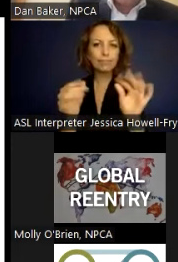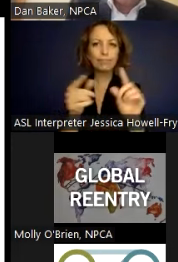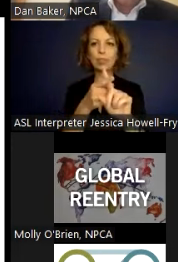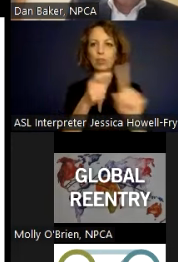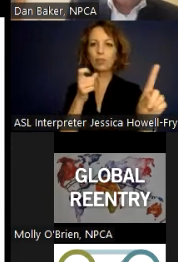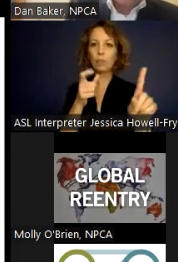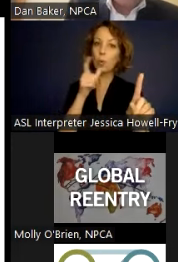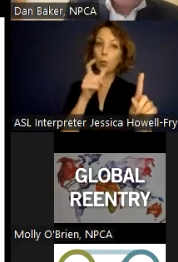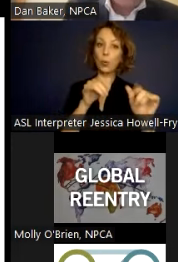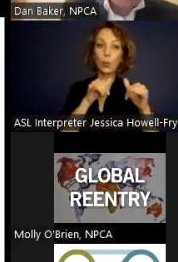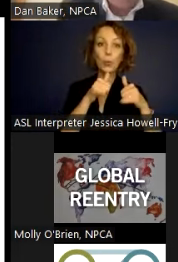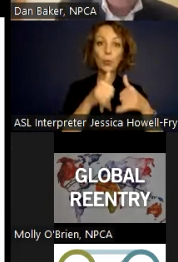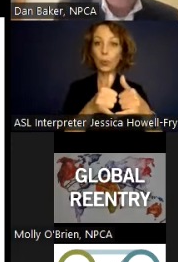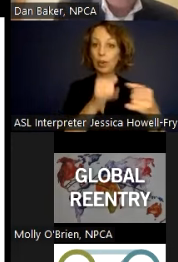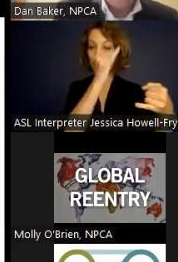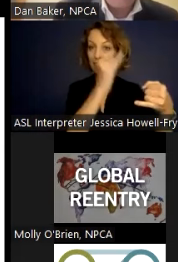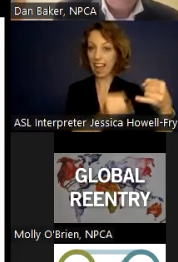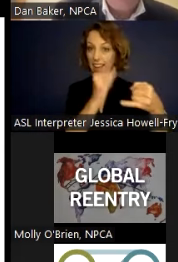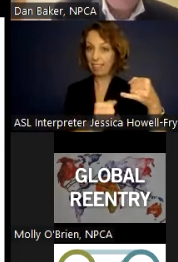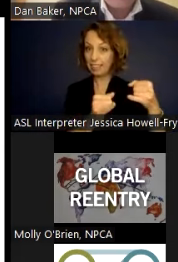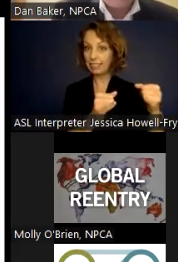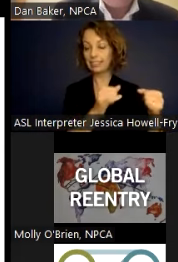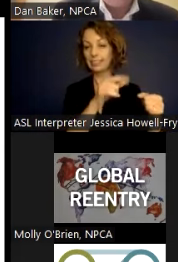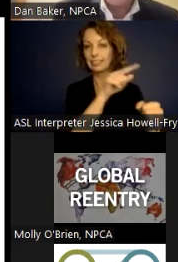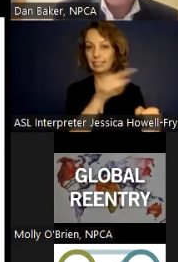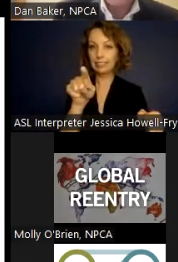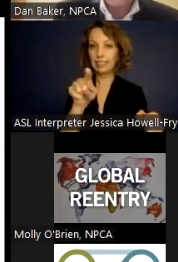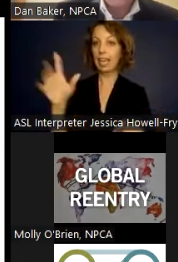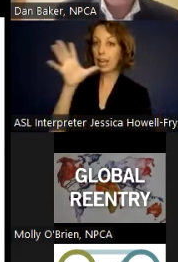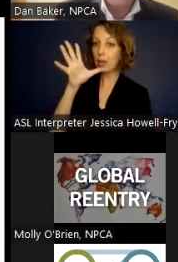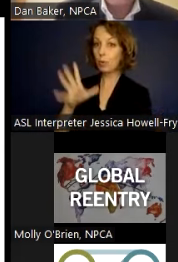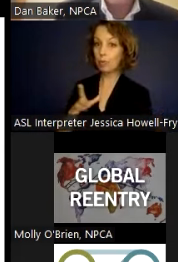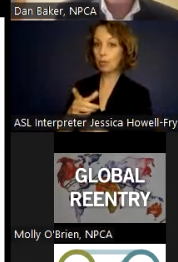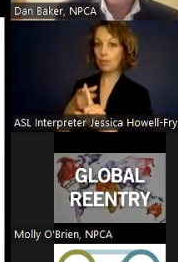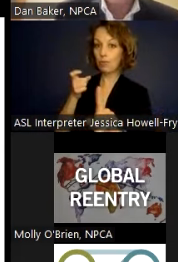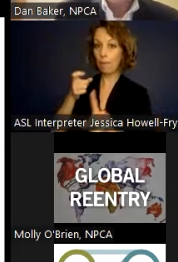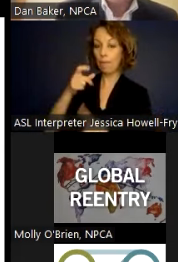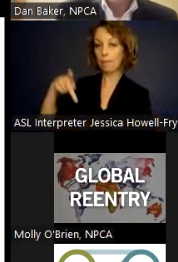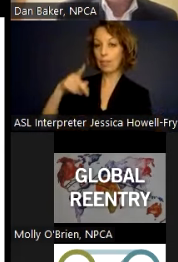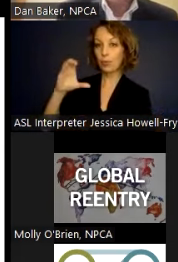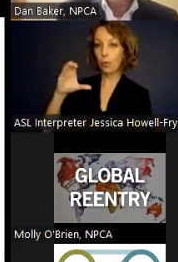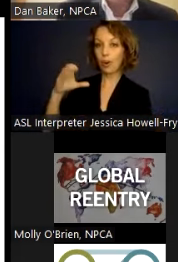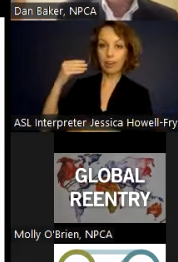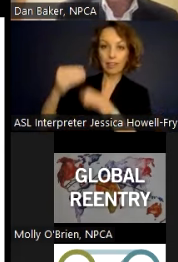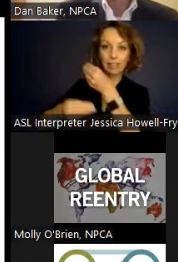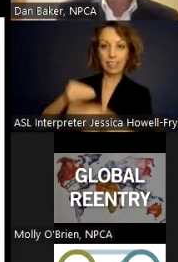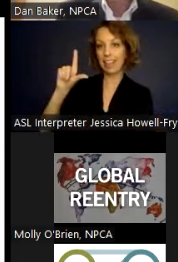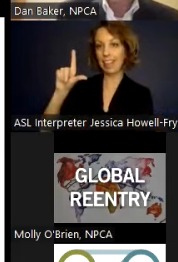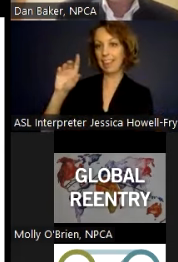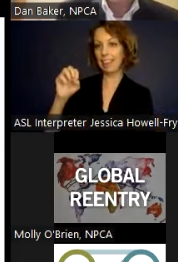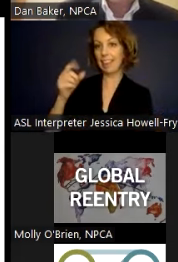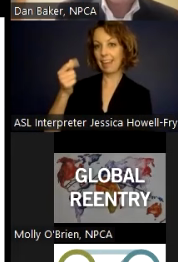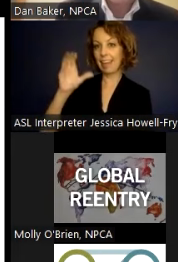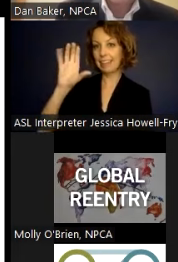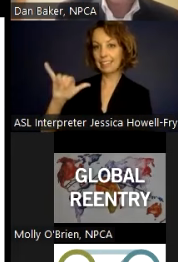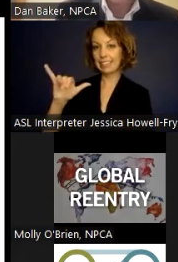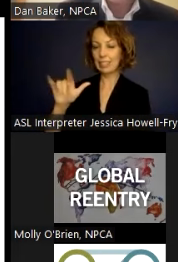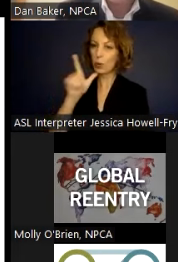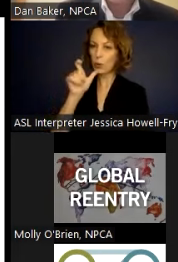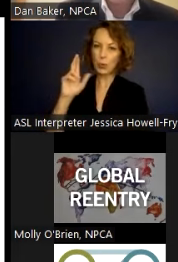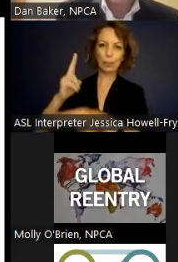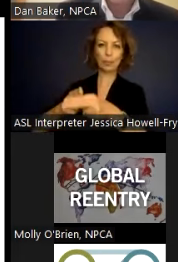Award finalists and to hear from the Women of Peace Corps Legacy as they announce their two awardees for the year. So please stay